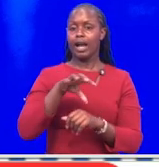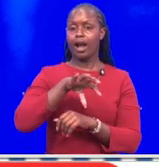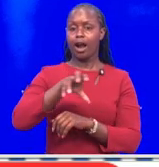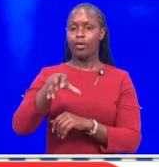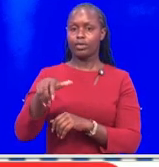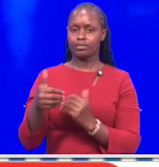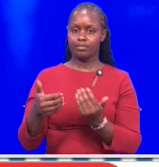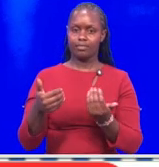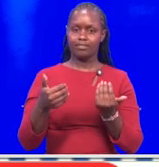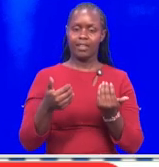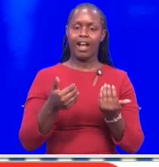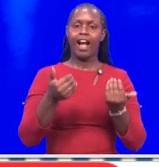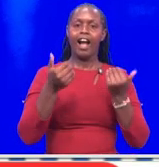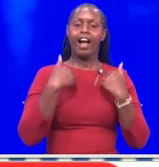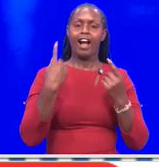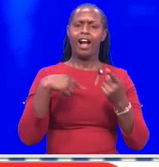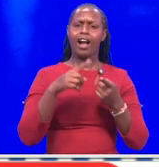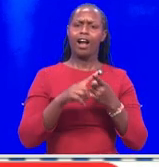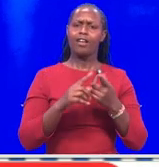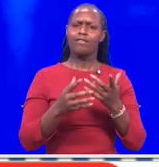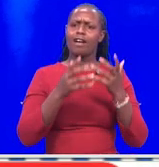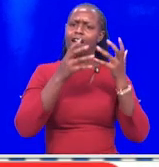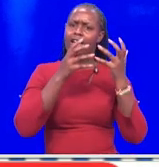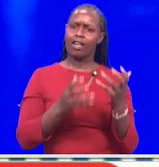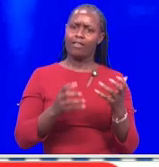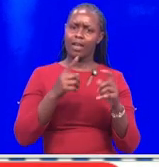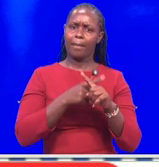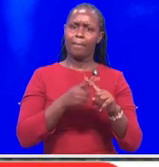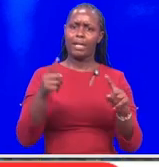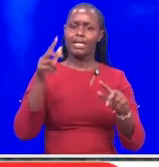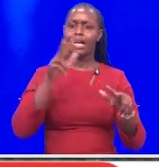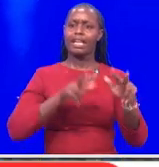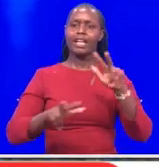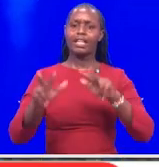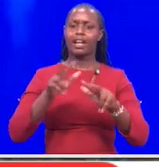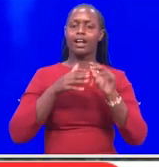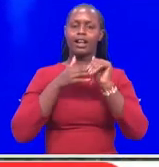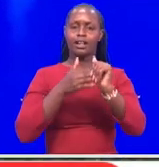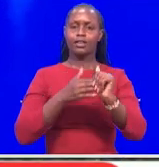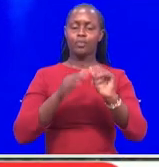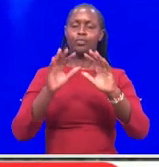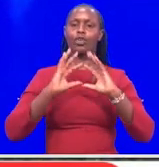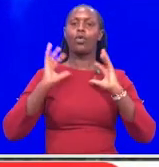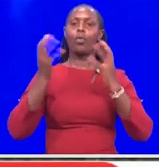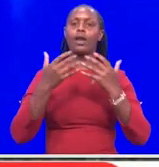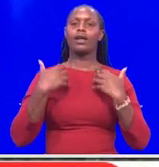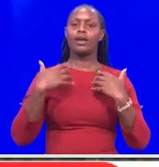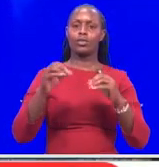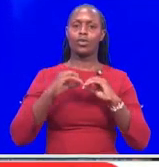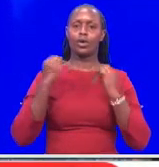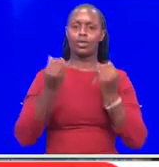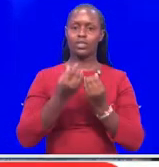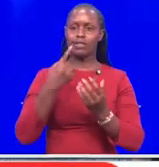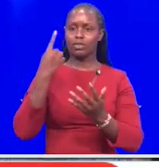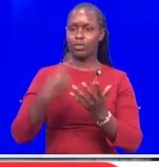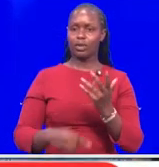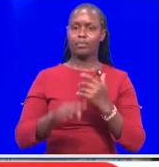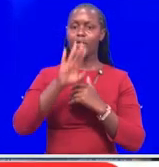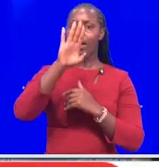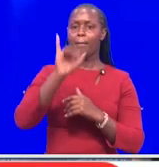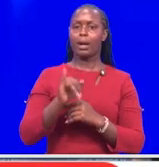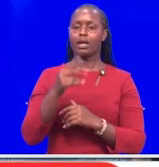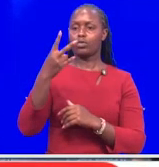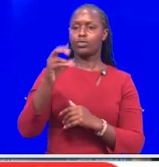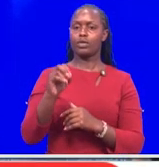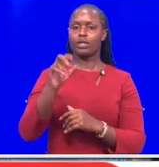is above 25%, but Kirinyaga takes the lead. The World Health Organization has estimated that by